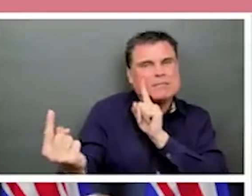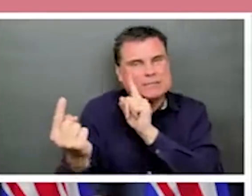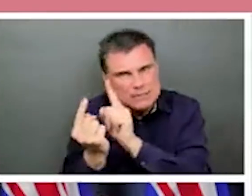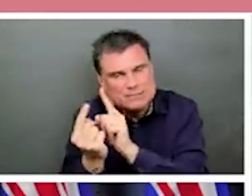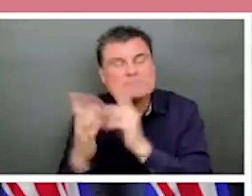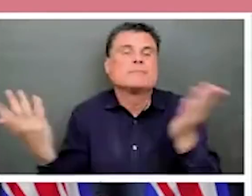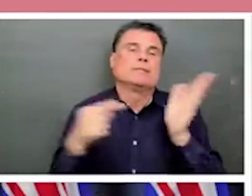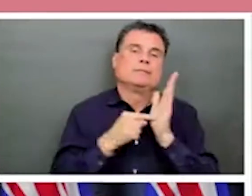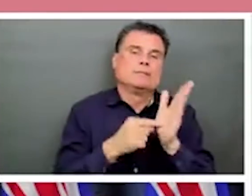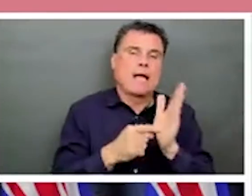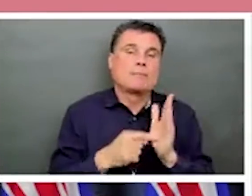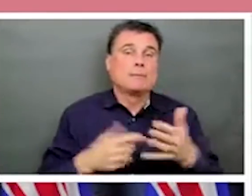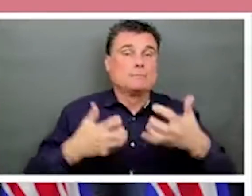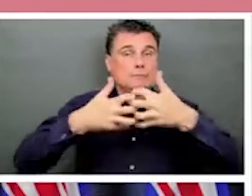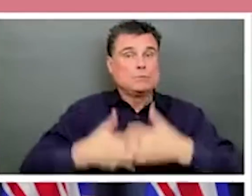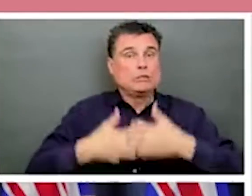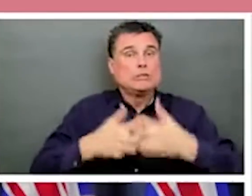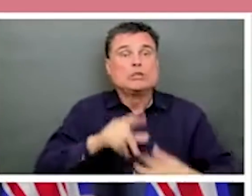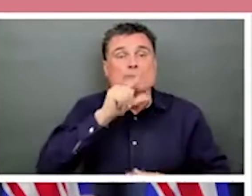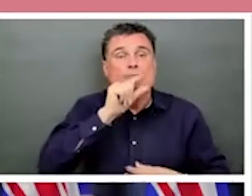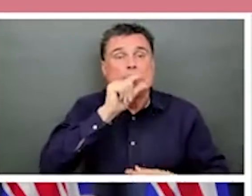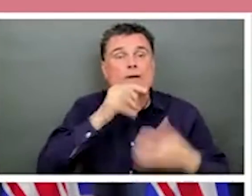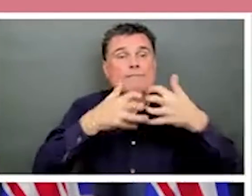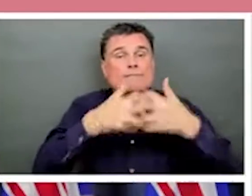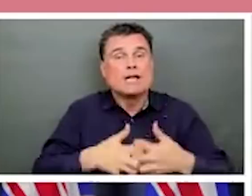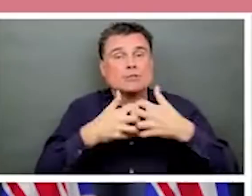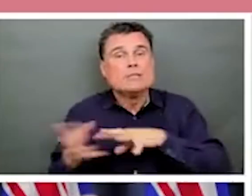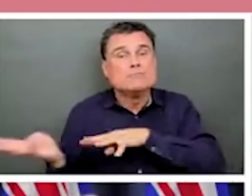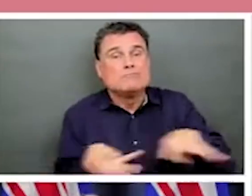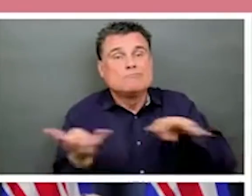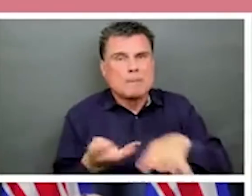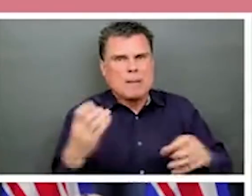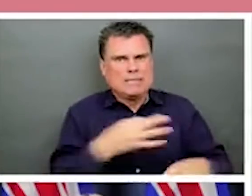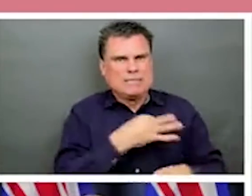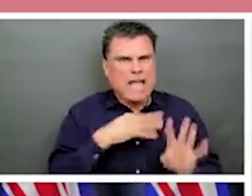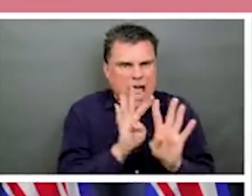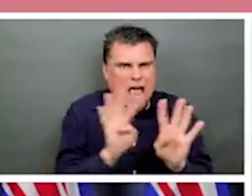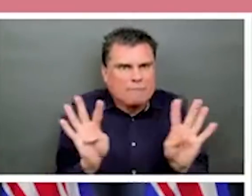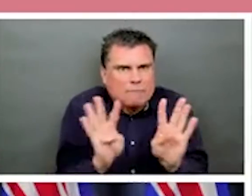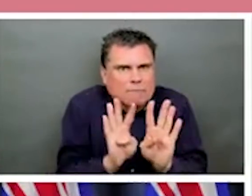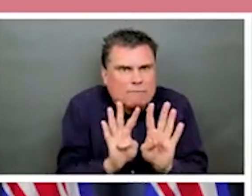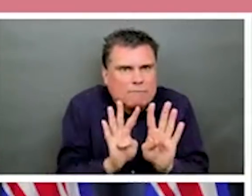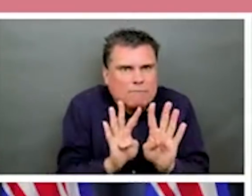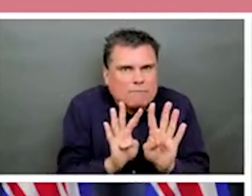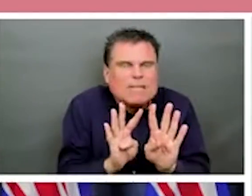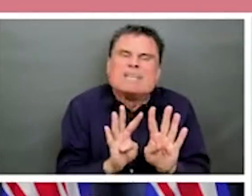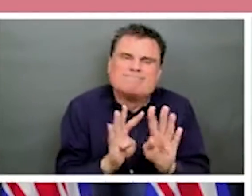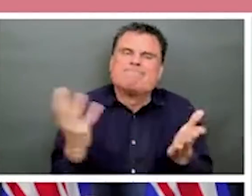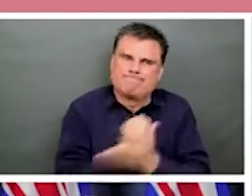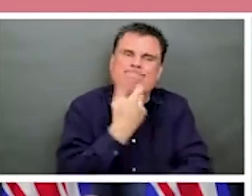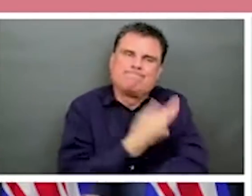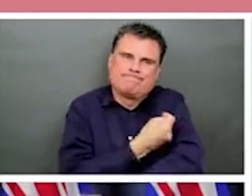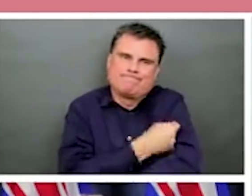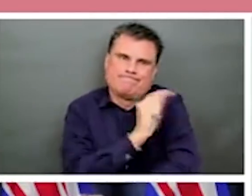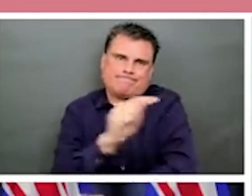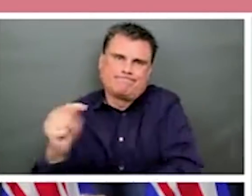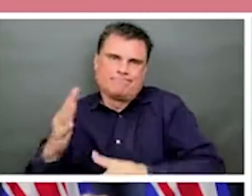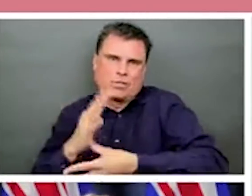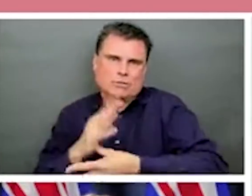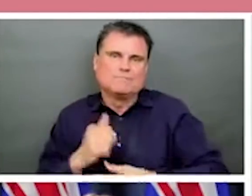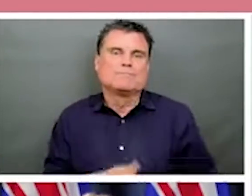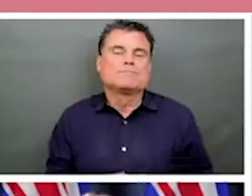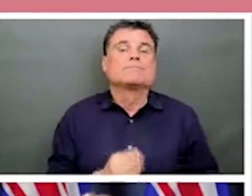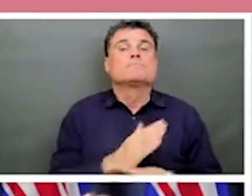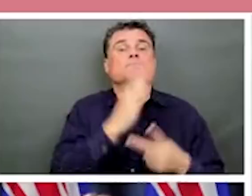of the ones that come to mind. As well, we know that we have ongoing risk and outbreaks associated with congregate